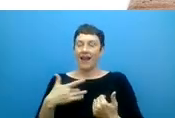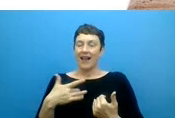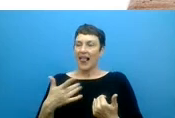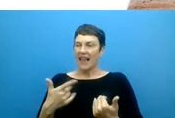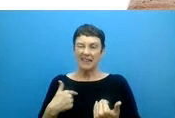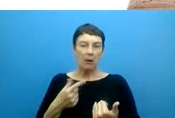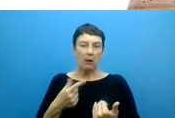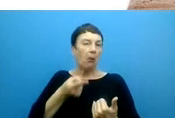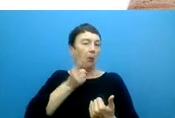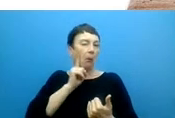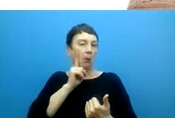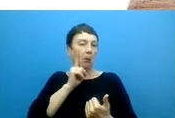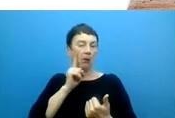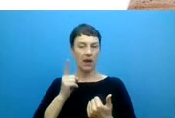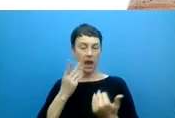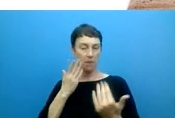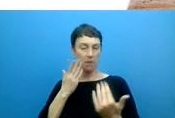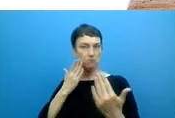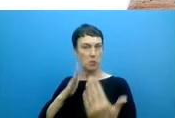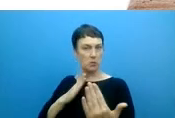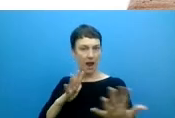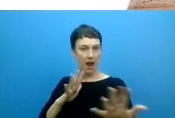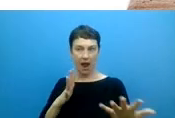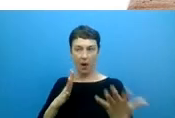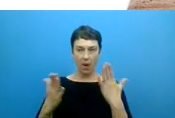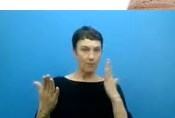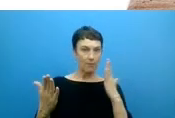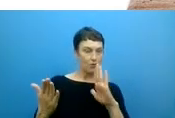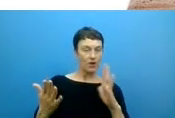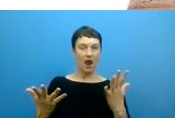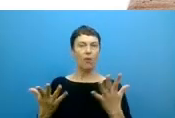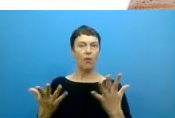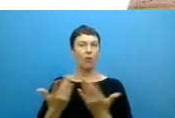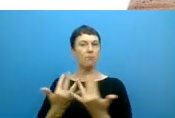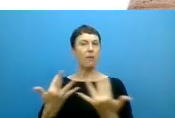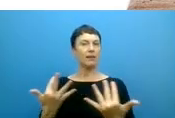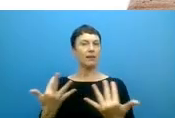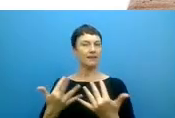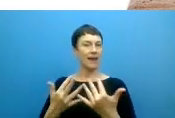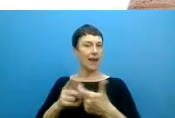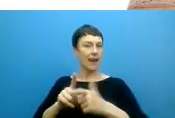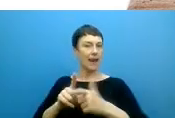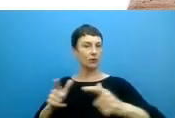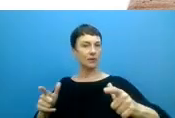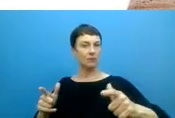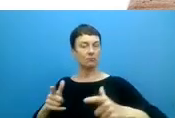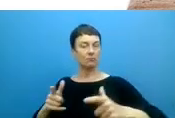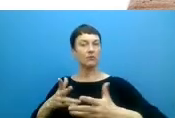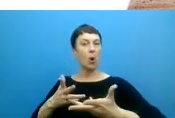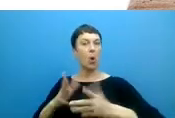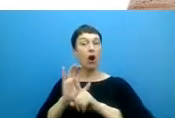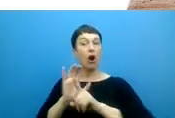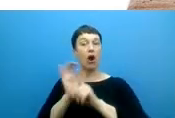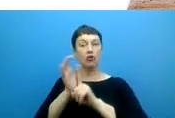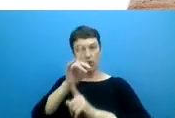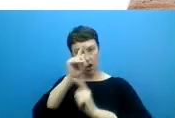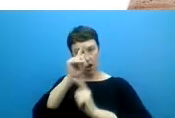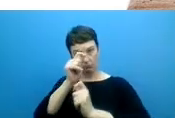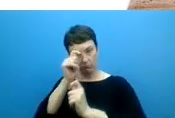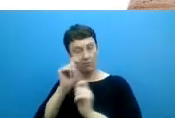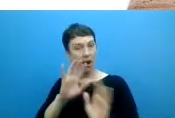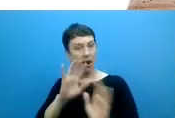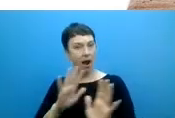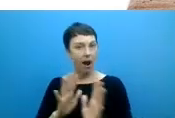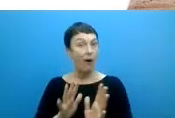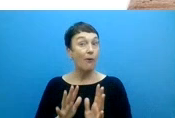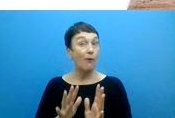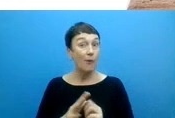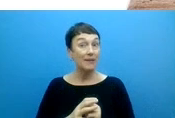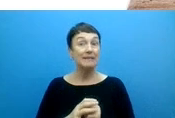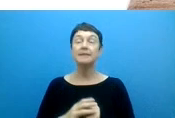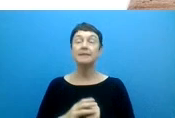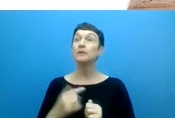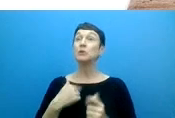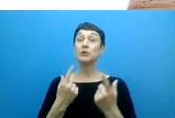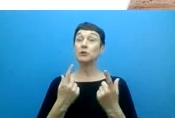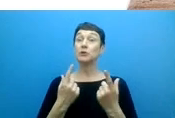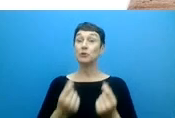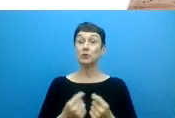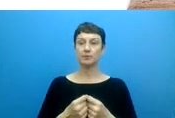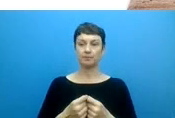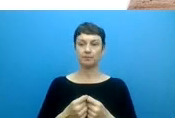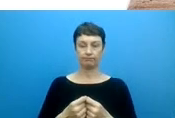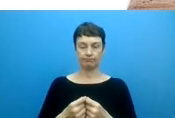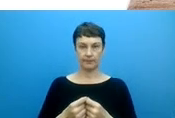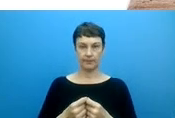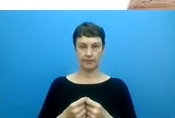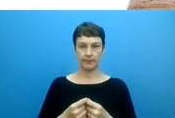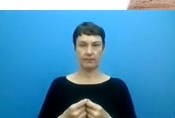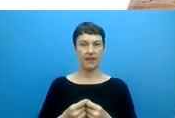of these approaches to integrating multilingualism and honoring culture around us. So one of the things we did was we allocated a